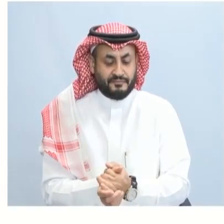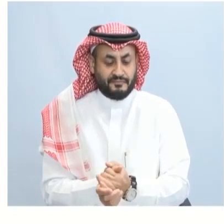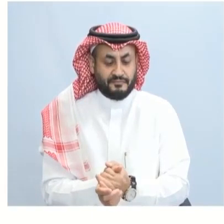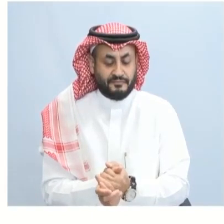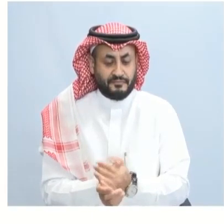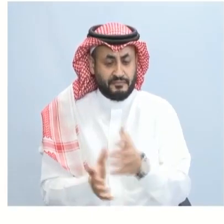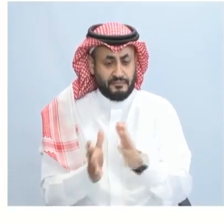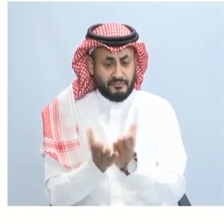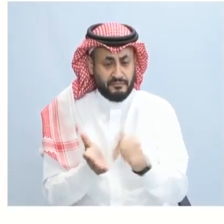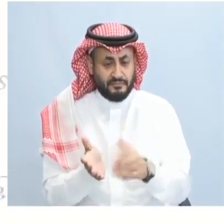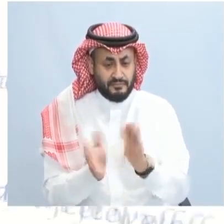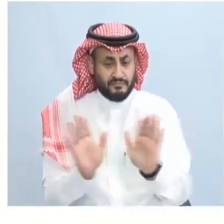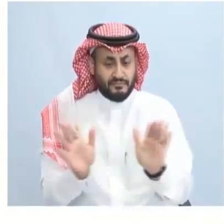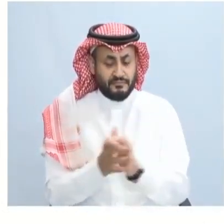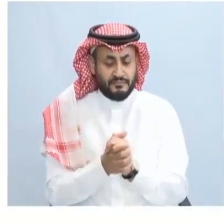is our homework.